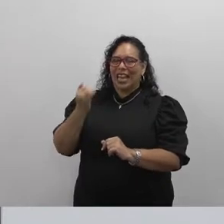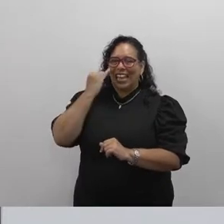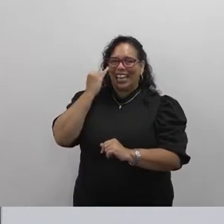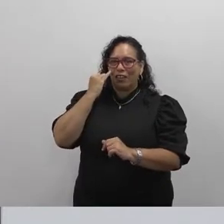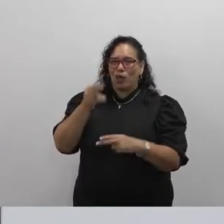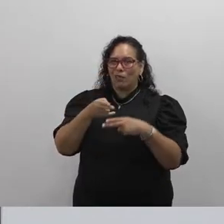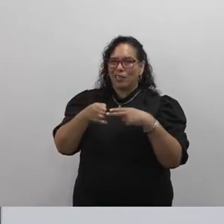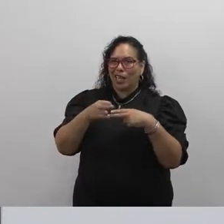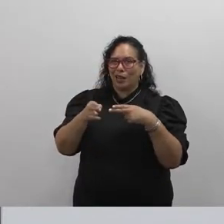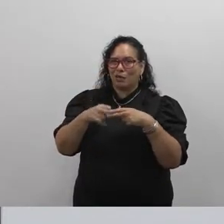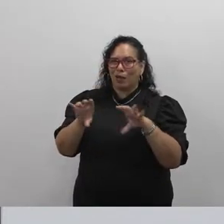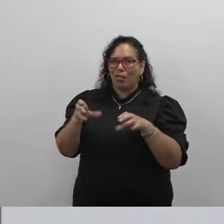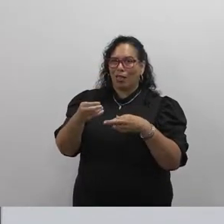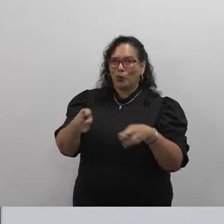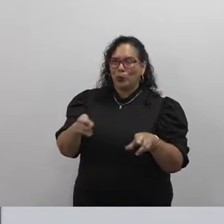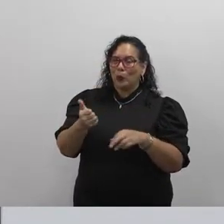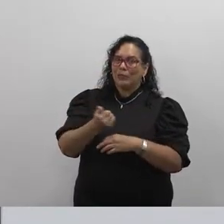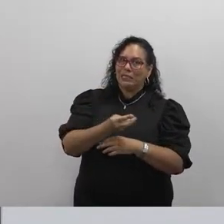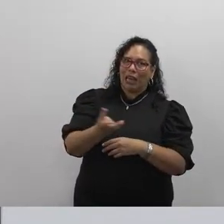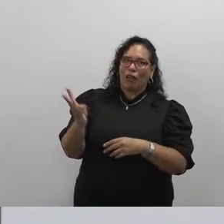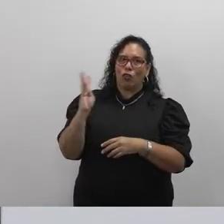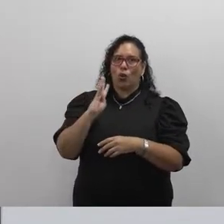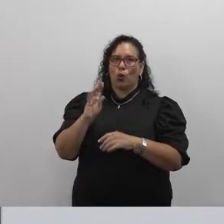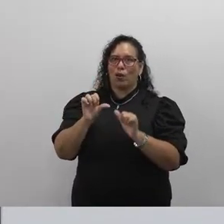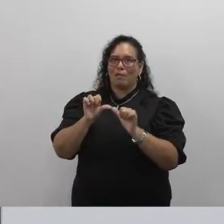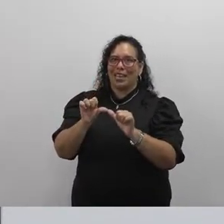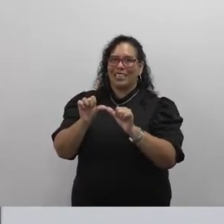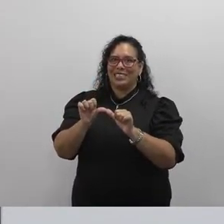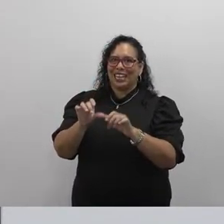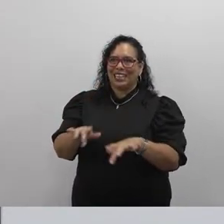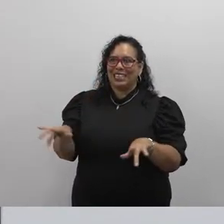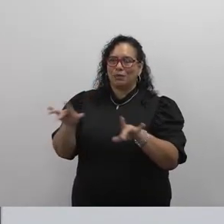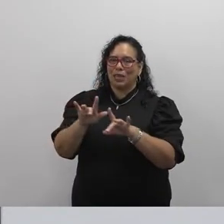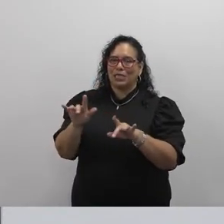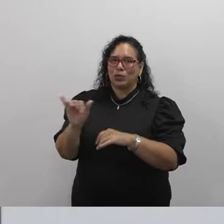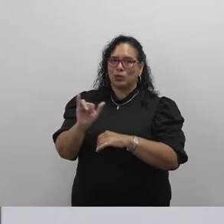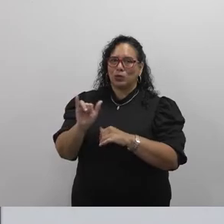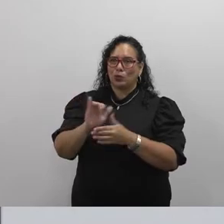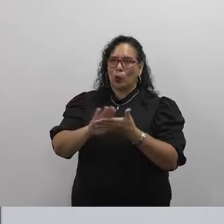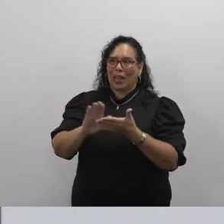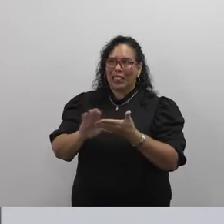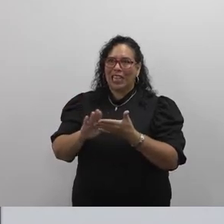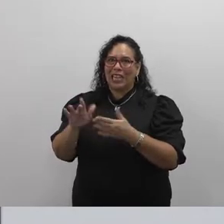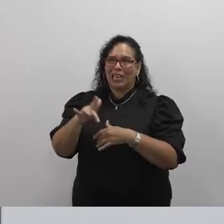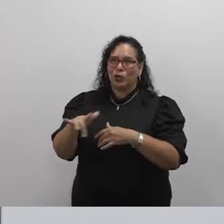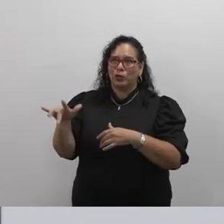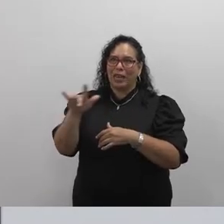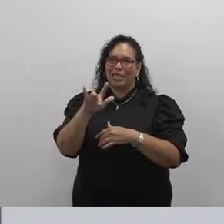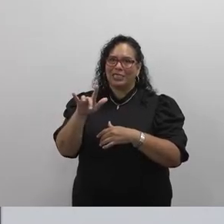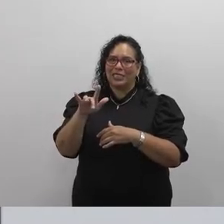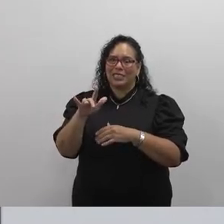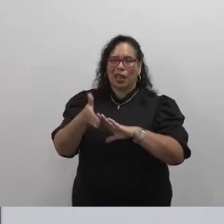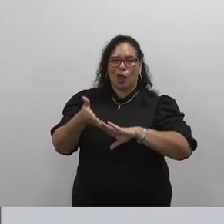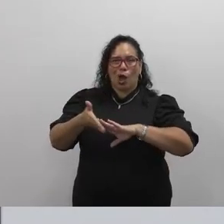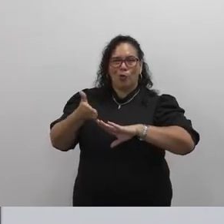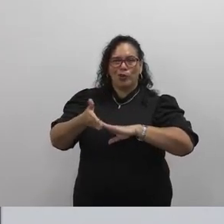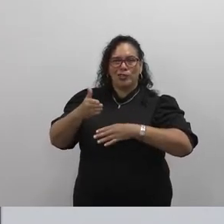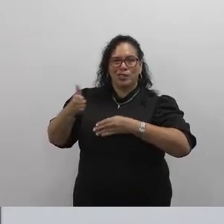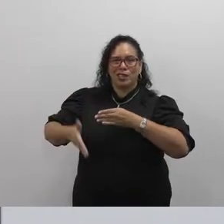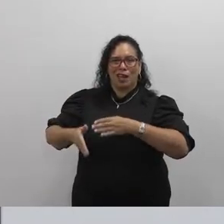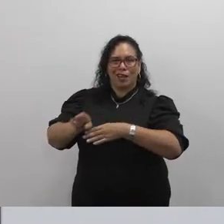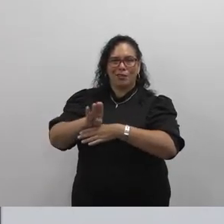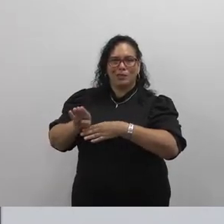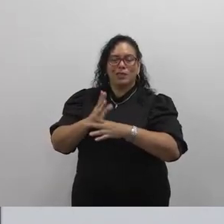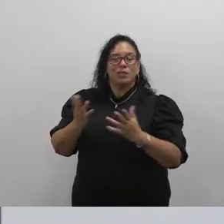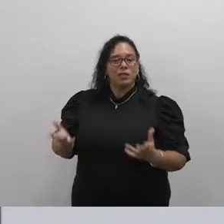have several of them, you know, we're maintaining those spaces also. We're cleaning those spaces on the operational side of the house. So it